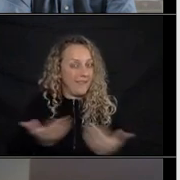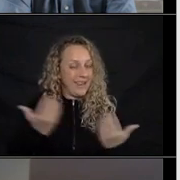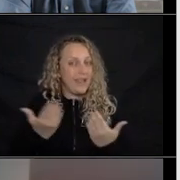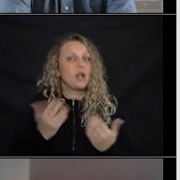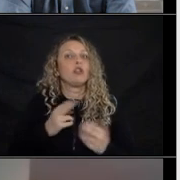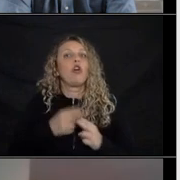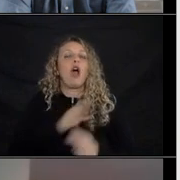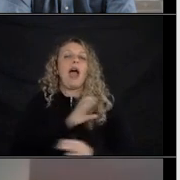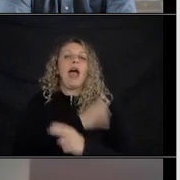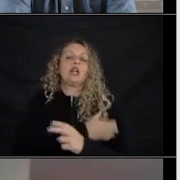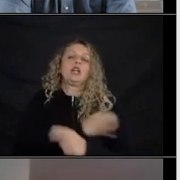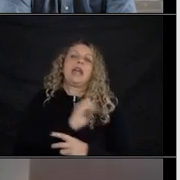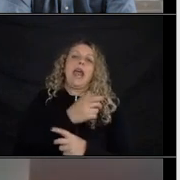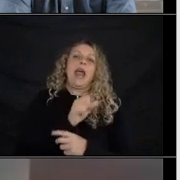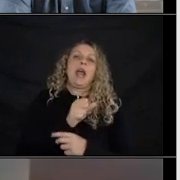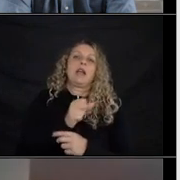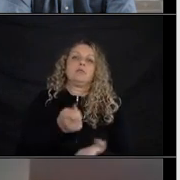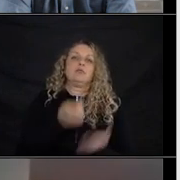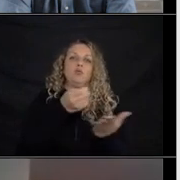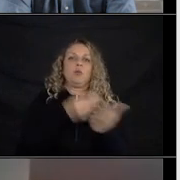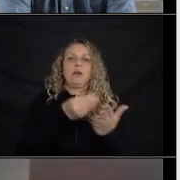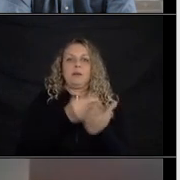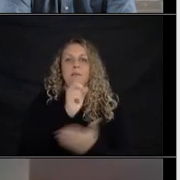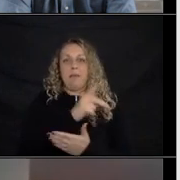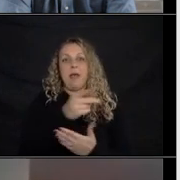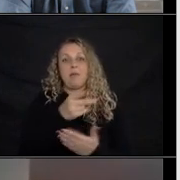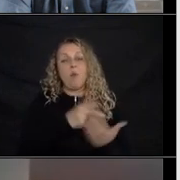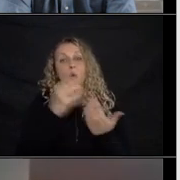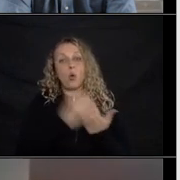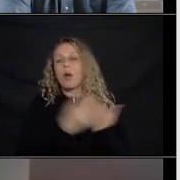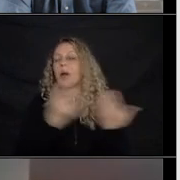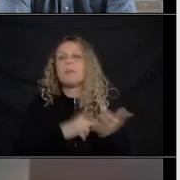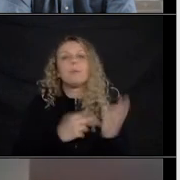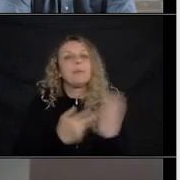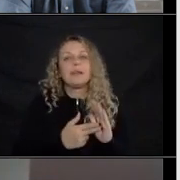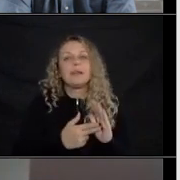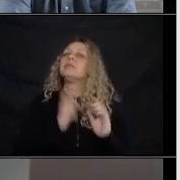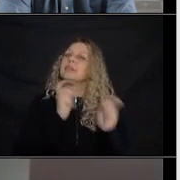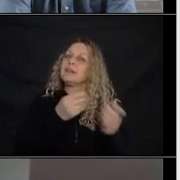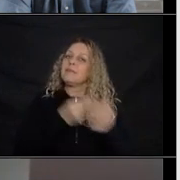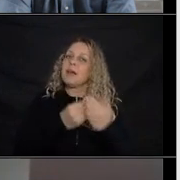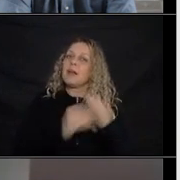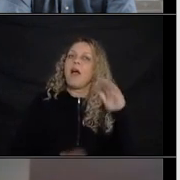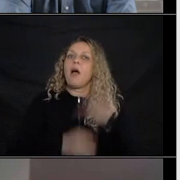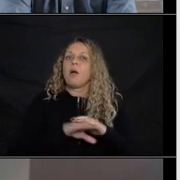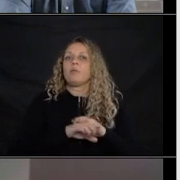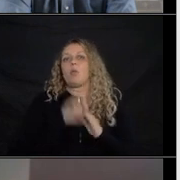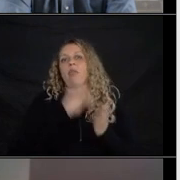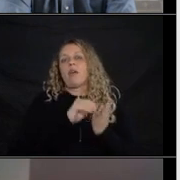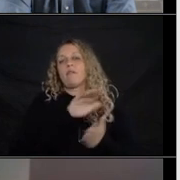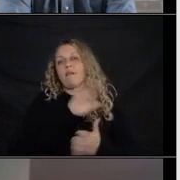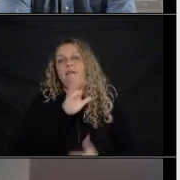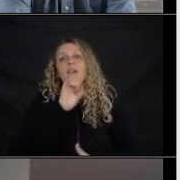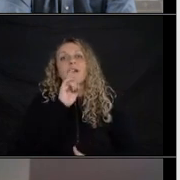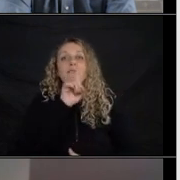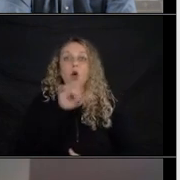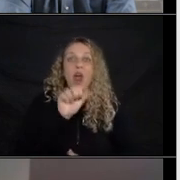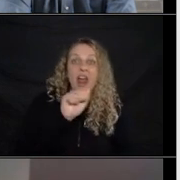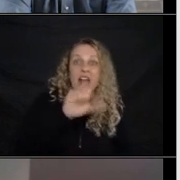our Energy Edge Rebate Program. This program provides rebates of up to $1,500 for eligible air